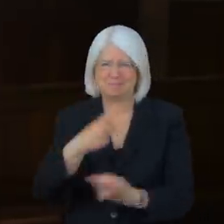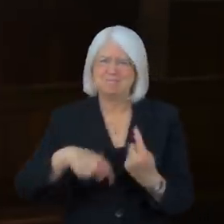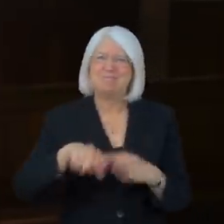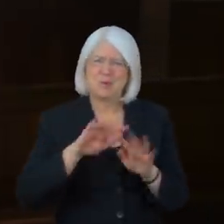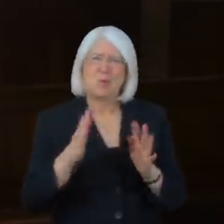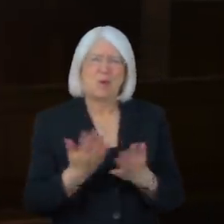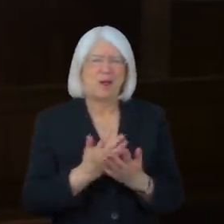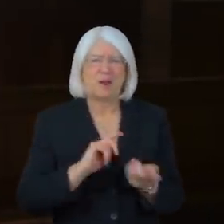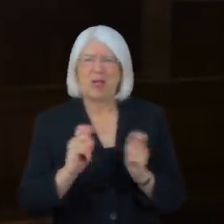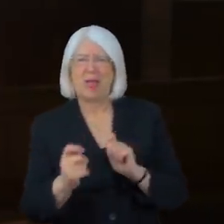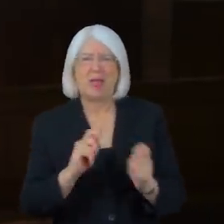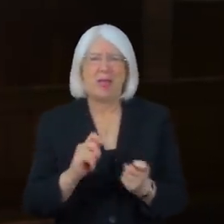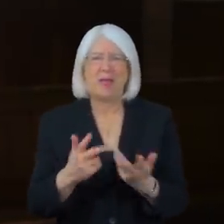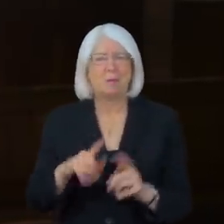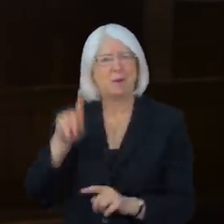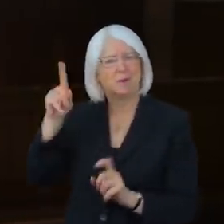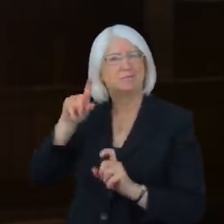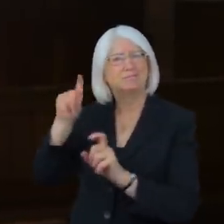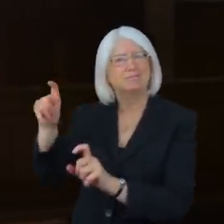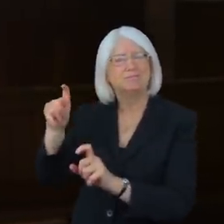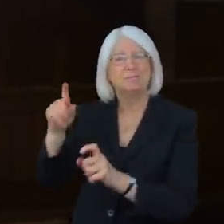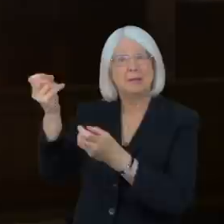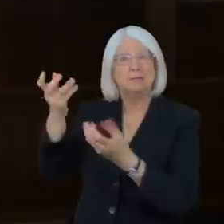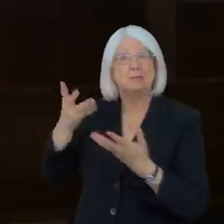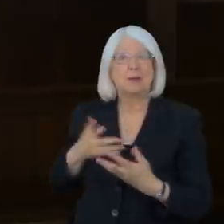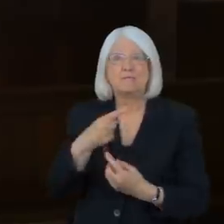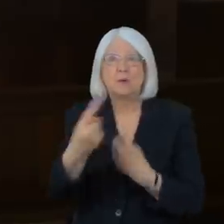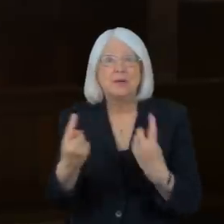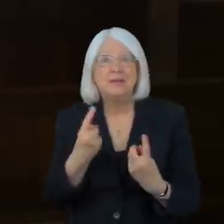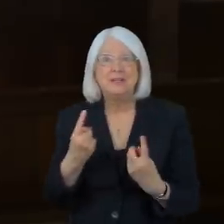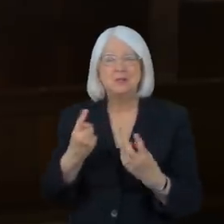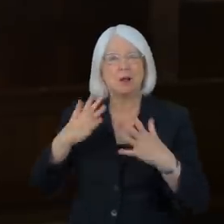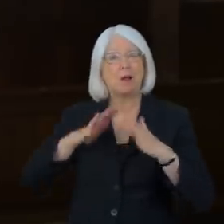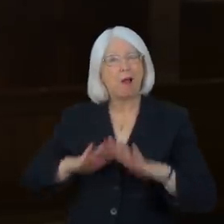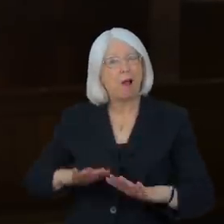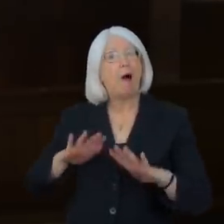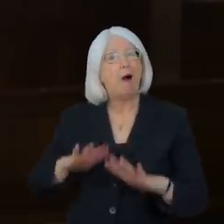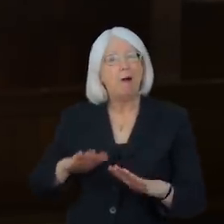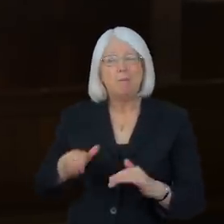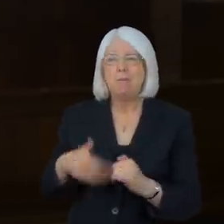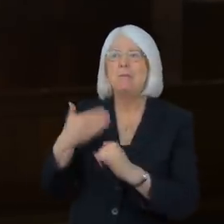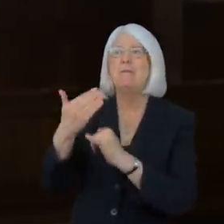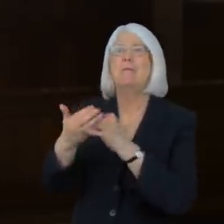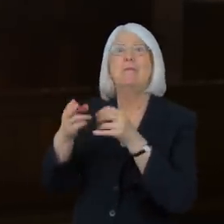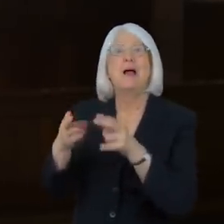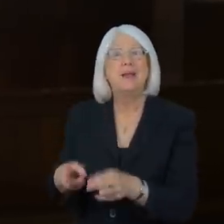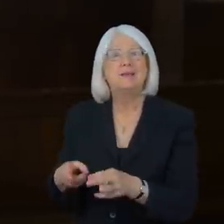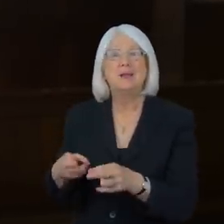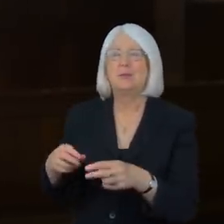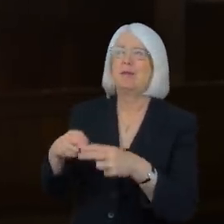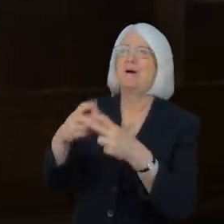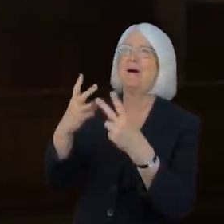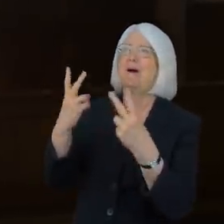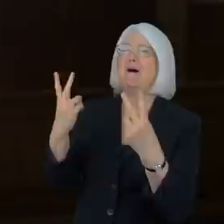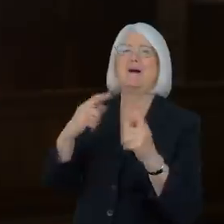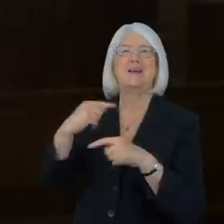to each one of us a calm, unclouded ending with dawning glories of the eternal